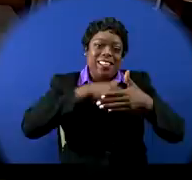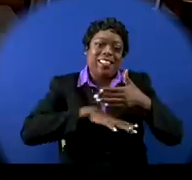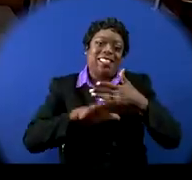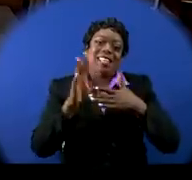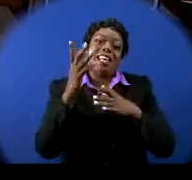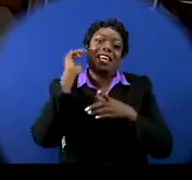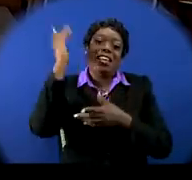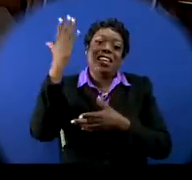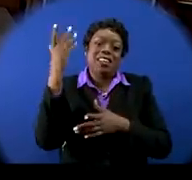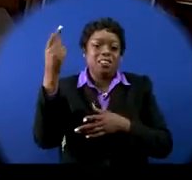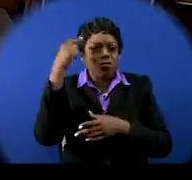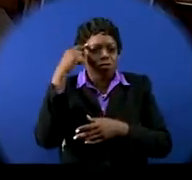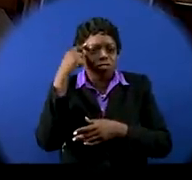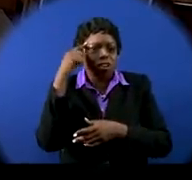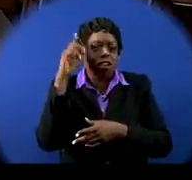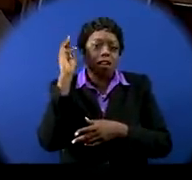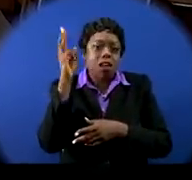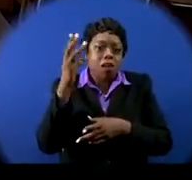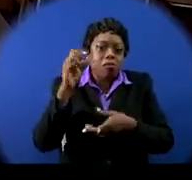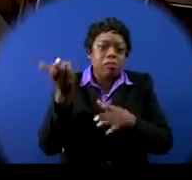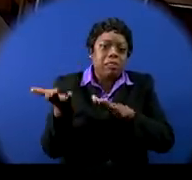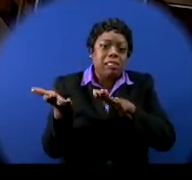you thought I was to die for.